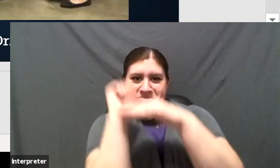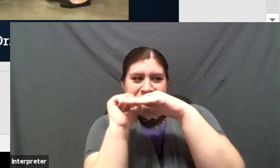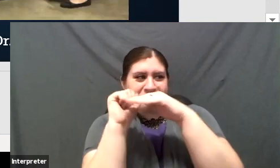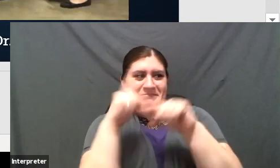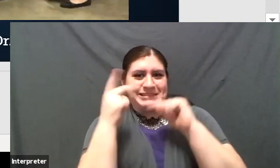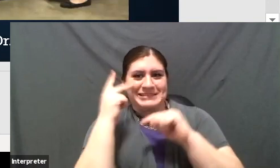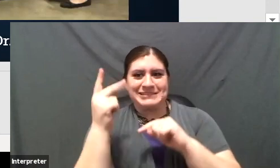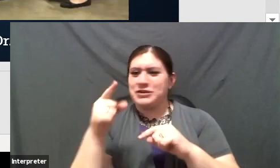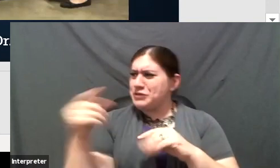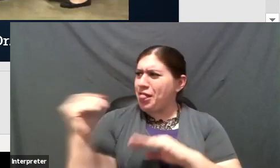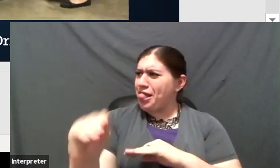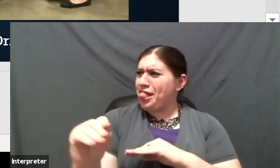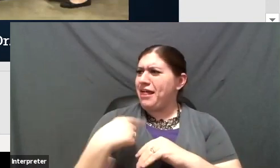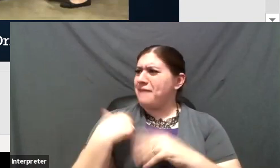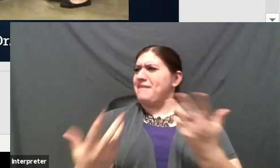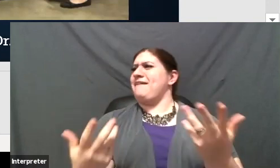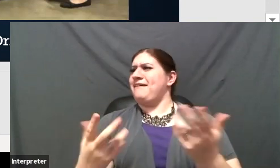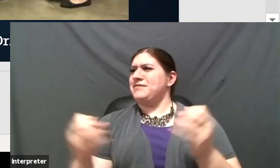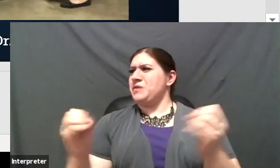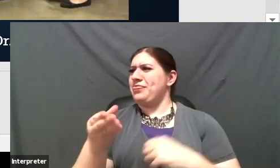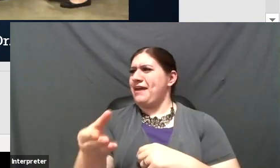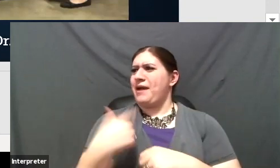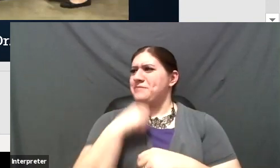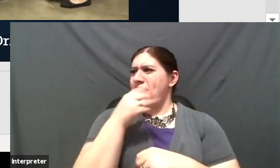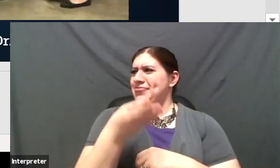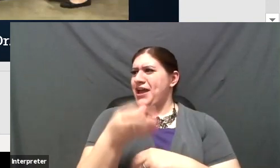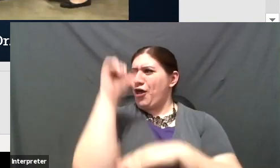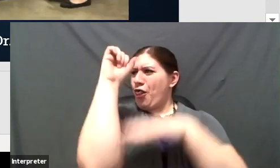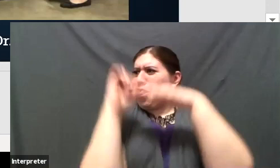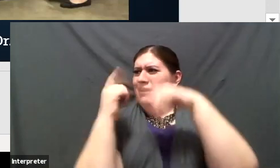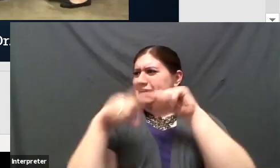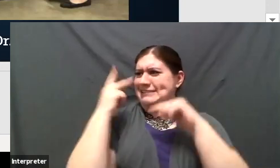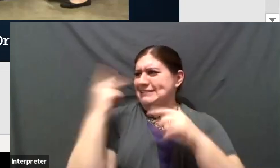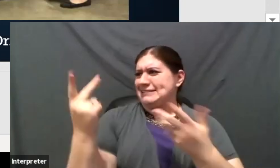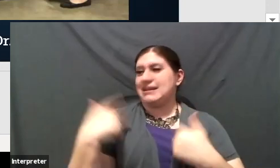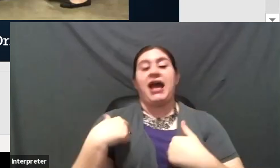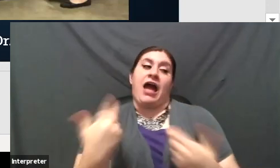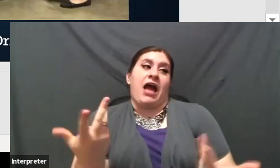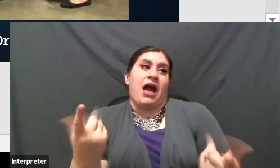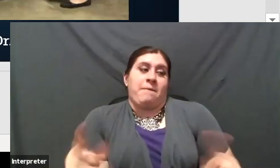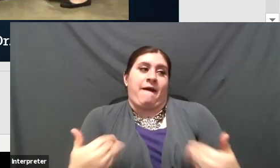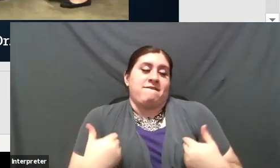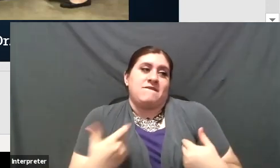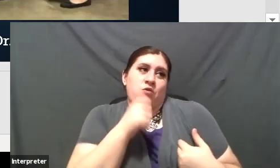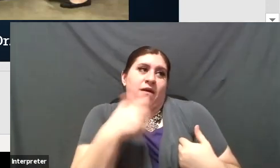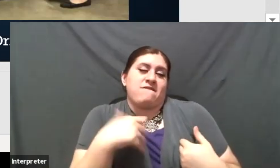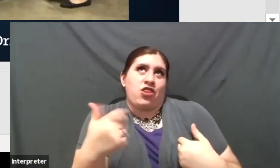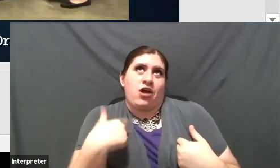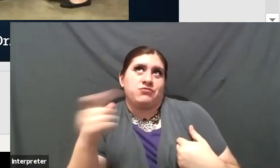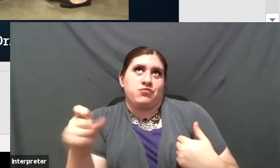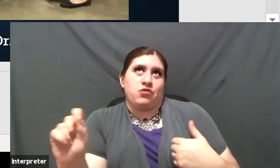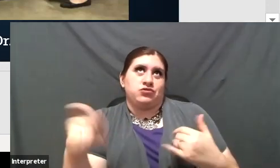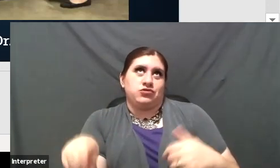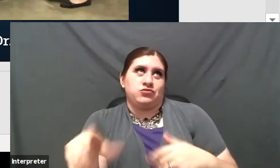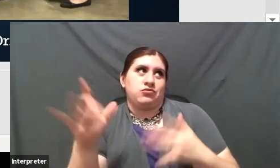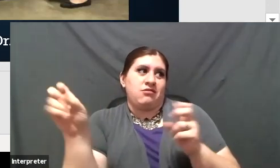You put that in there, and I'm kind of like, well, I'm not in there really. If you I just happened to have this one, and I didn't have the other ones that I was pulling off the internet